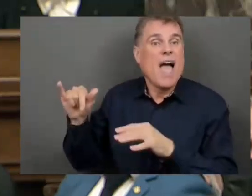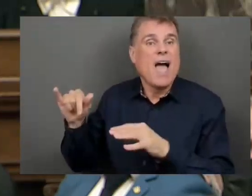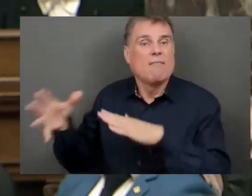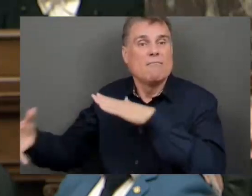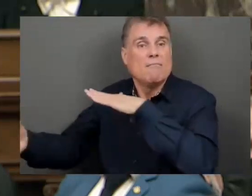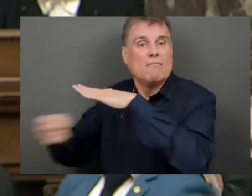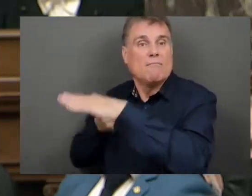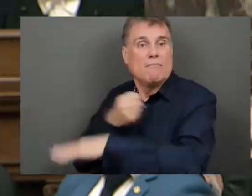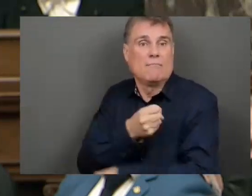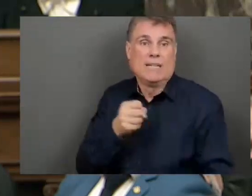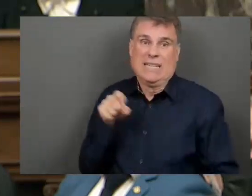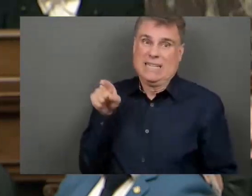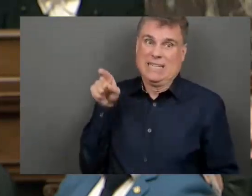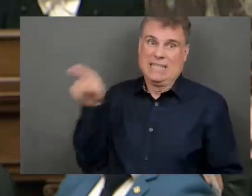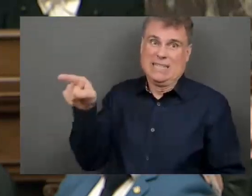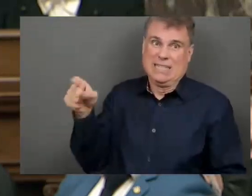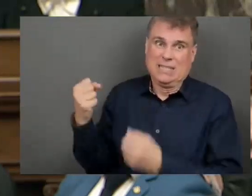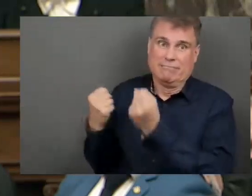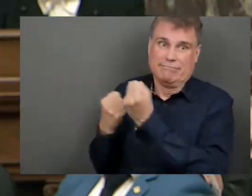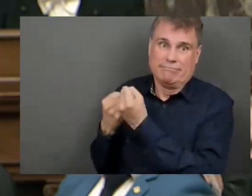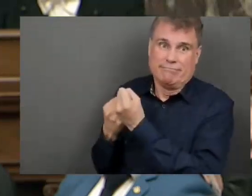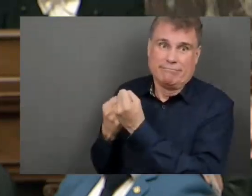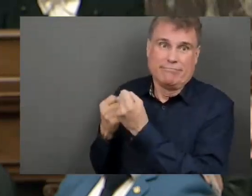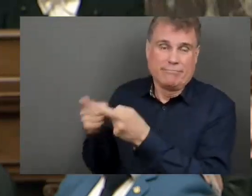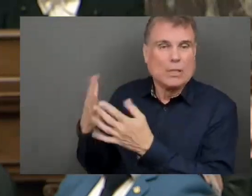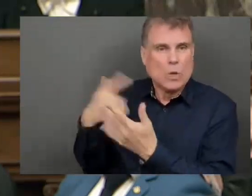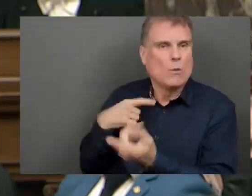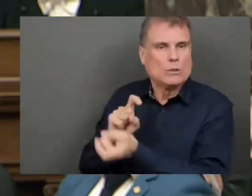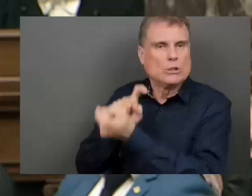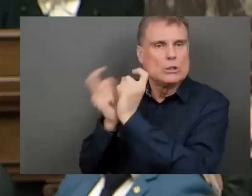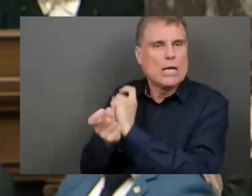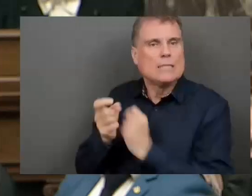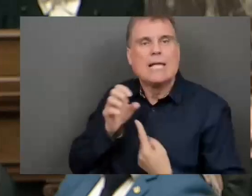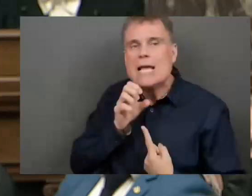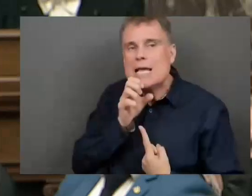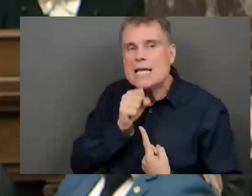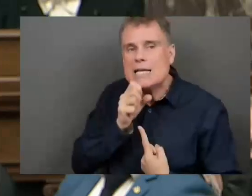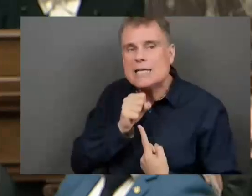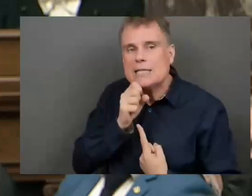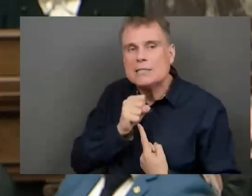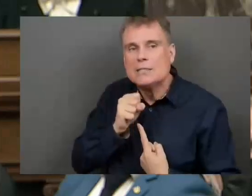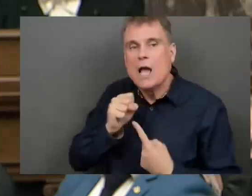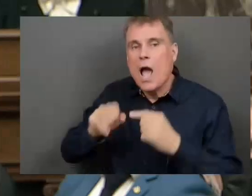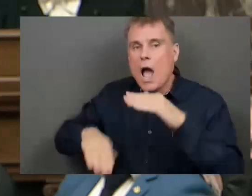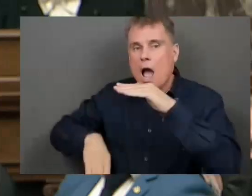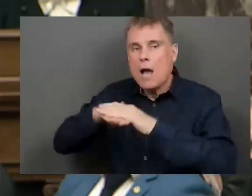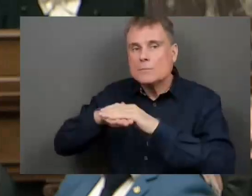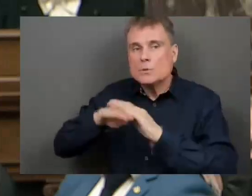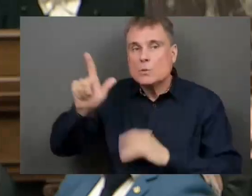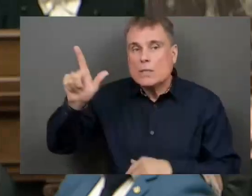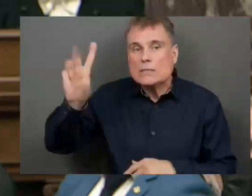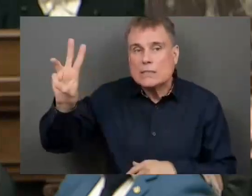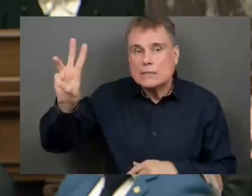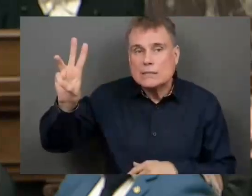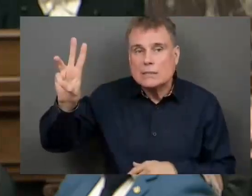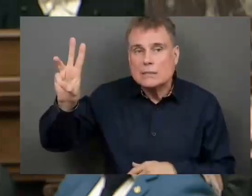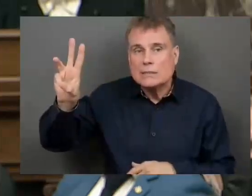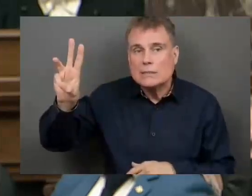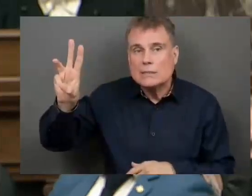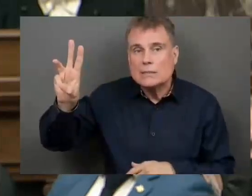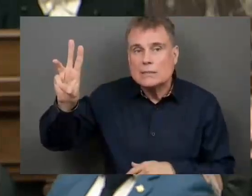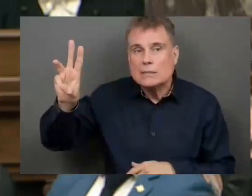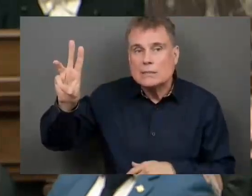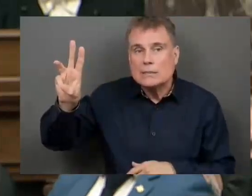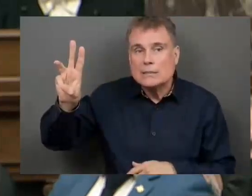age of majority for children to age 26. I'm looking at the minister, and that's exactly so that we can bridge in those ways so